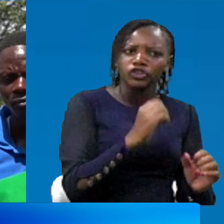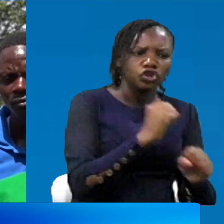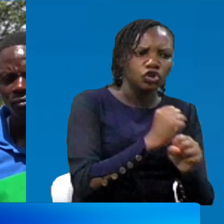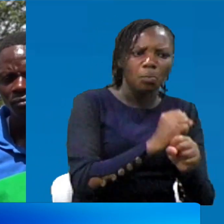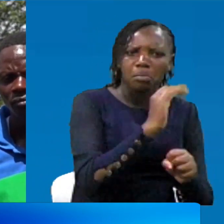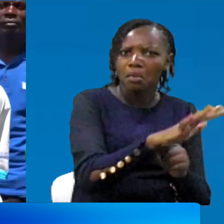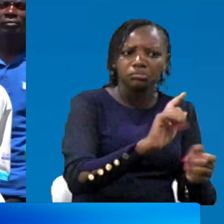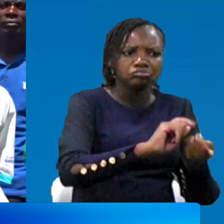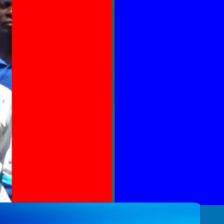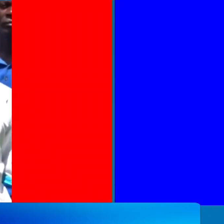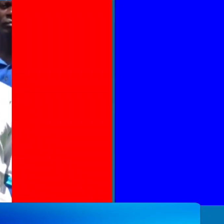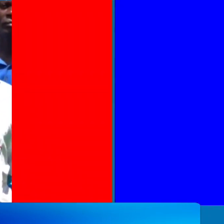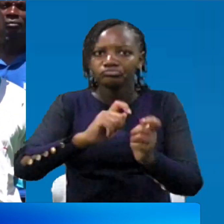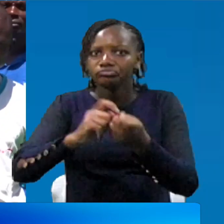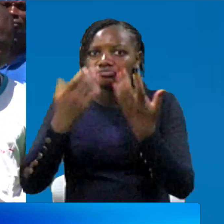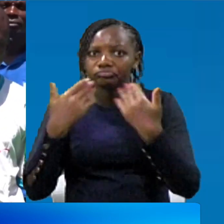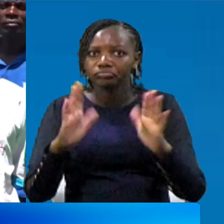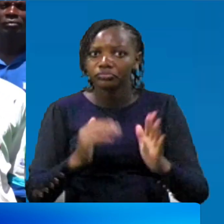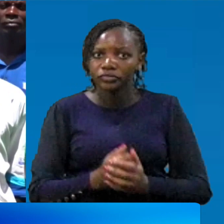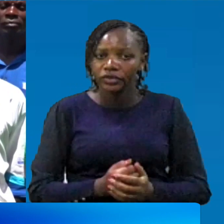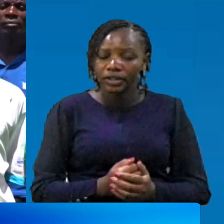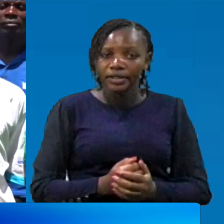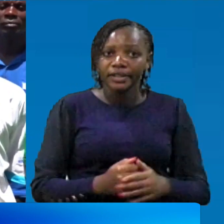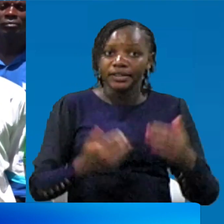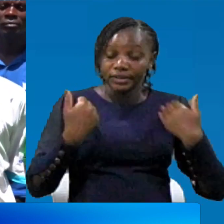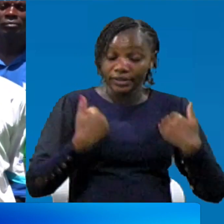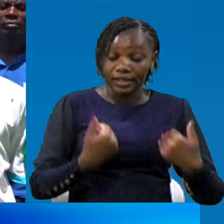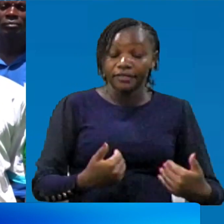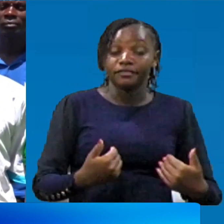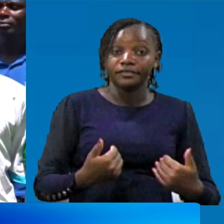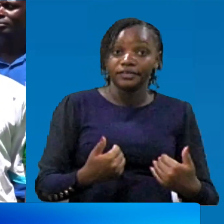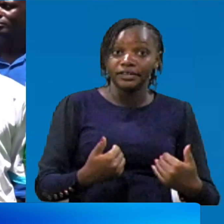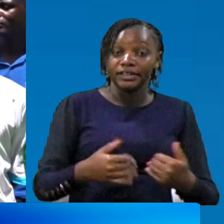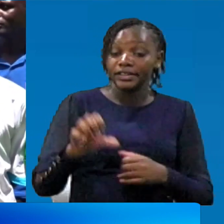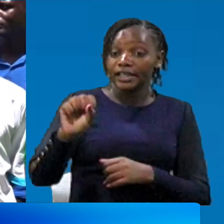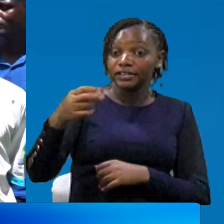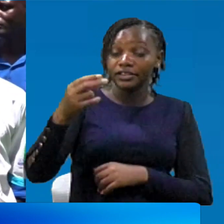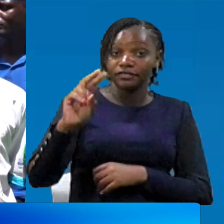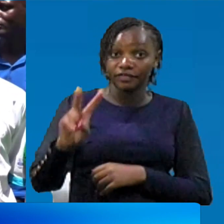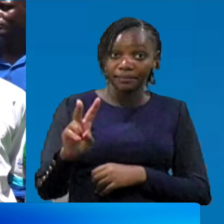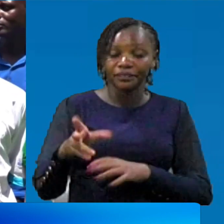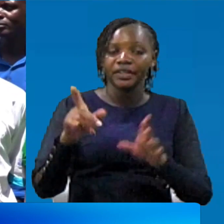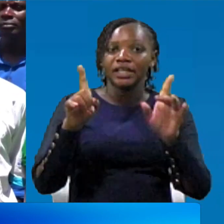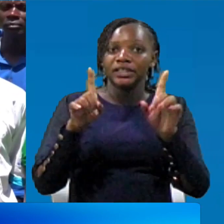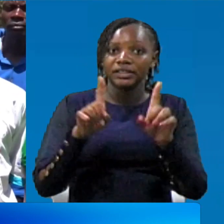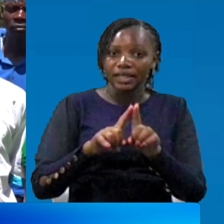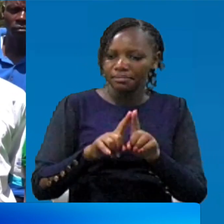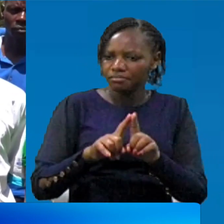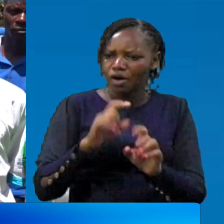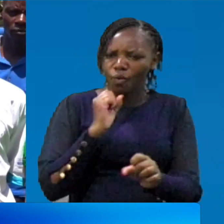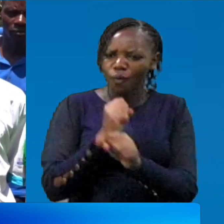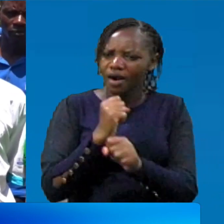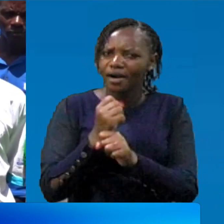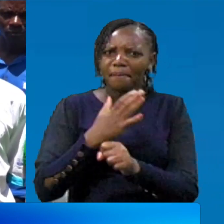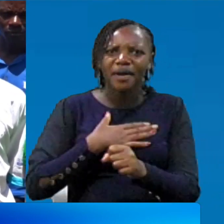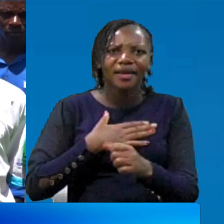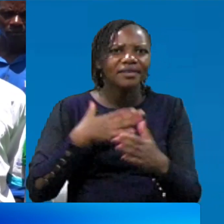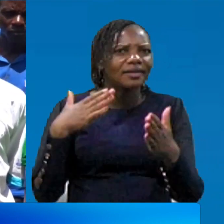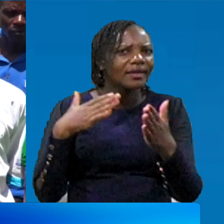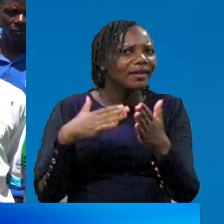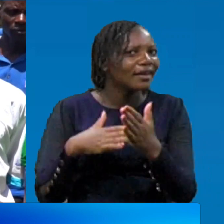supposed to be working. Mimi ni CHV ambaye amekuwa ametolewa kazini.